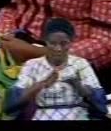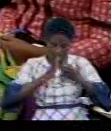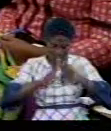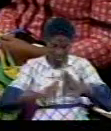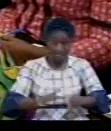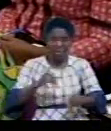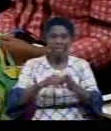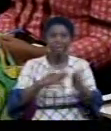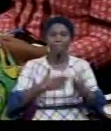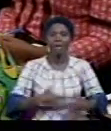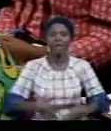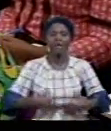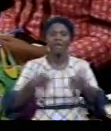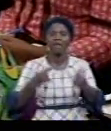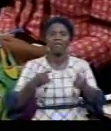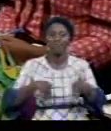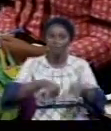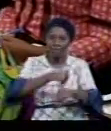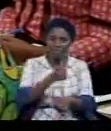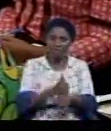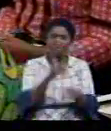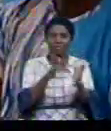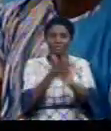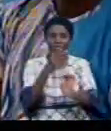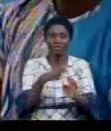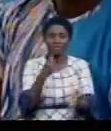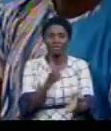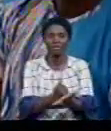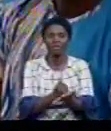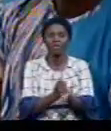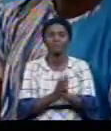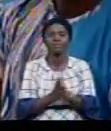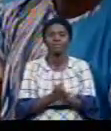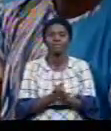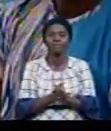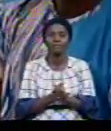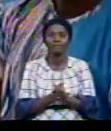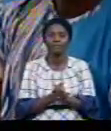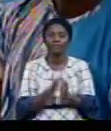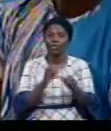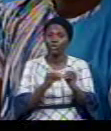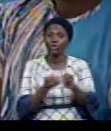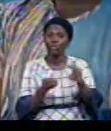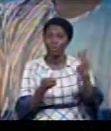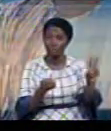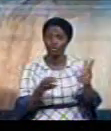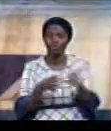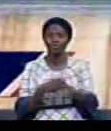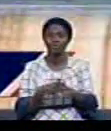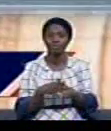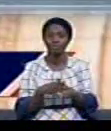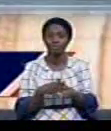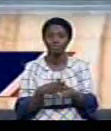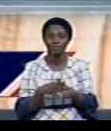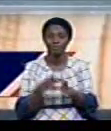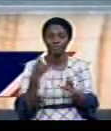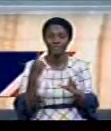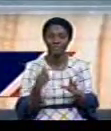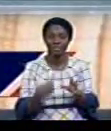Confirmed in Jesus' name. I'm looking at number two here. Number two, the